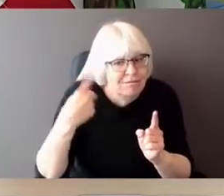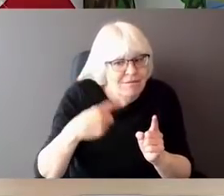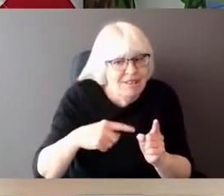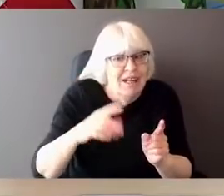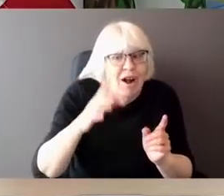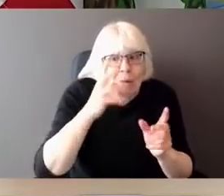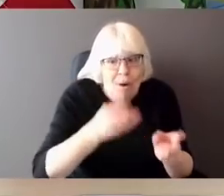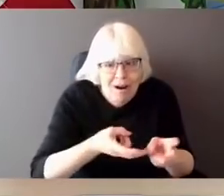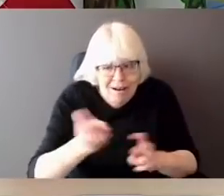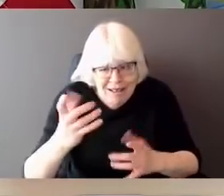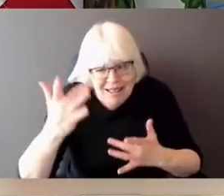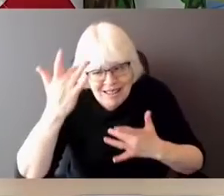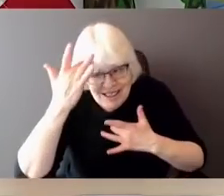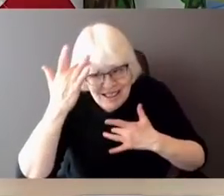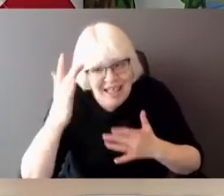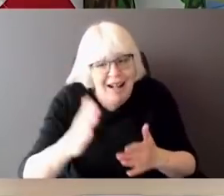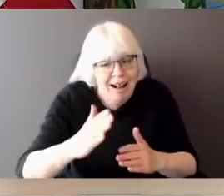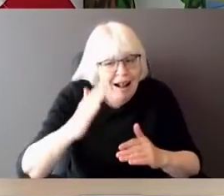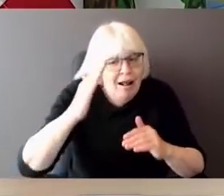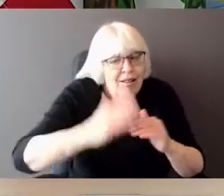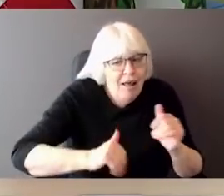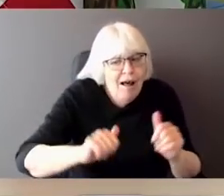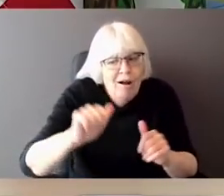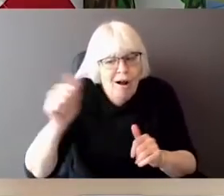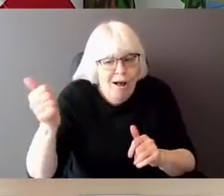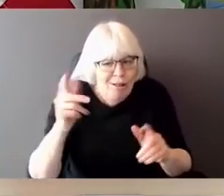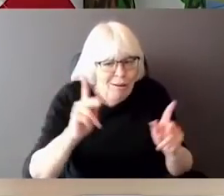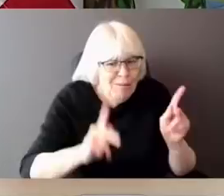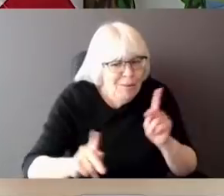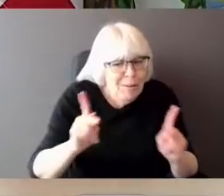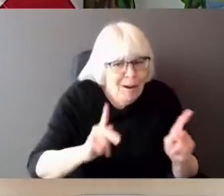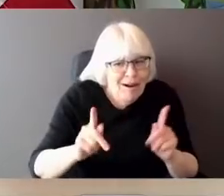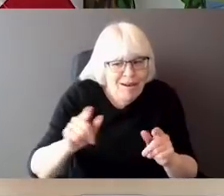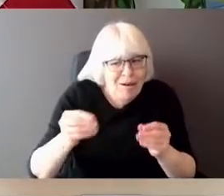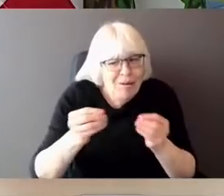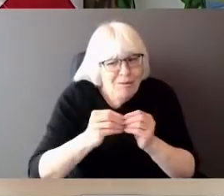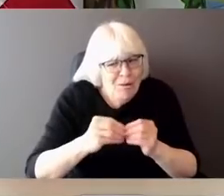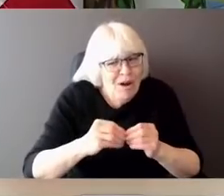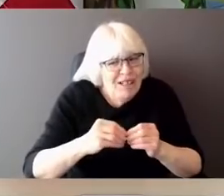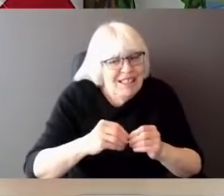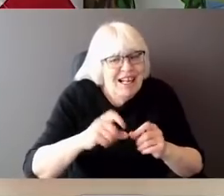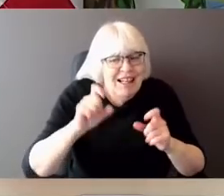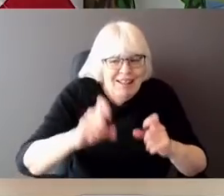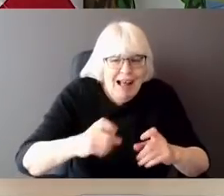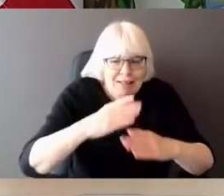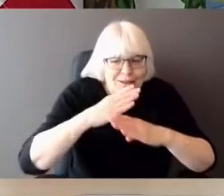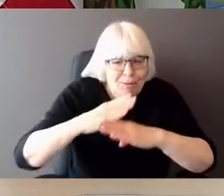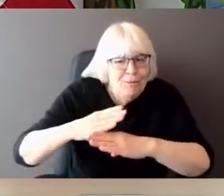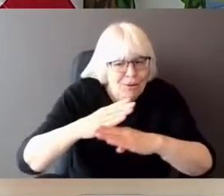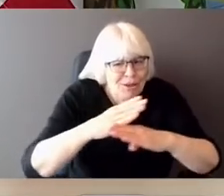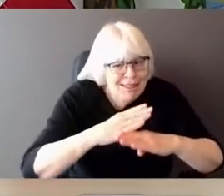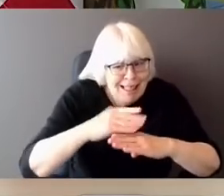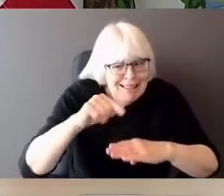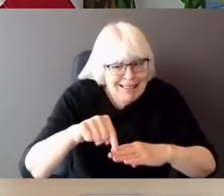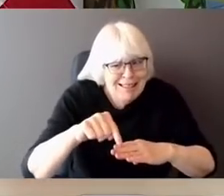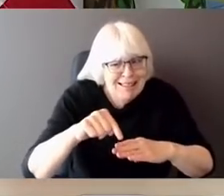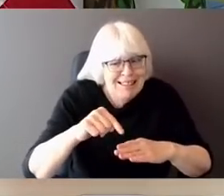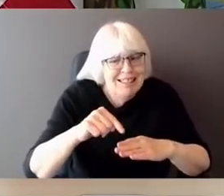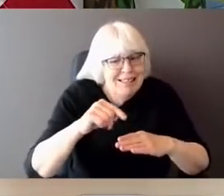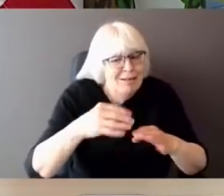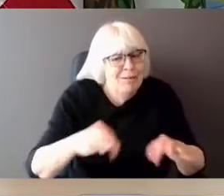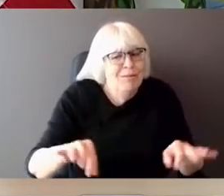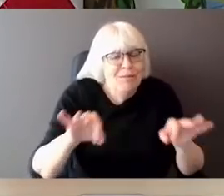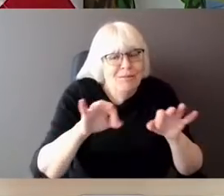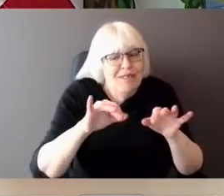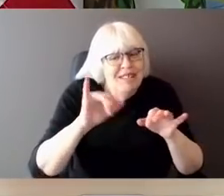And so that's why there's often more protection for those who are particularly high risk. We have certain vaccines,